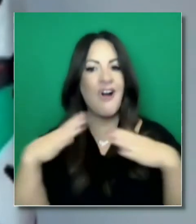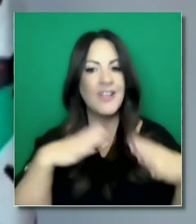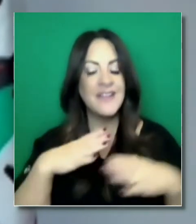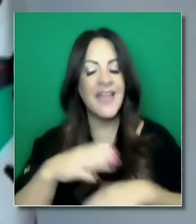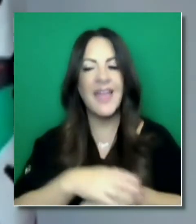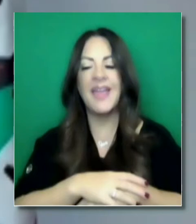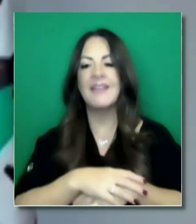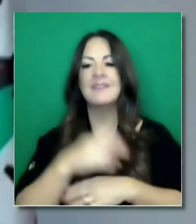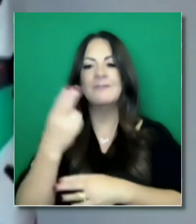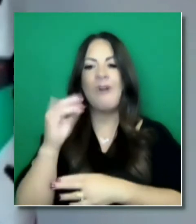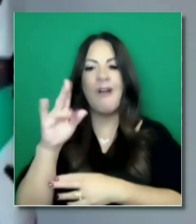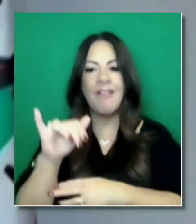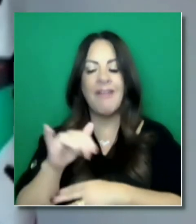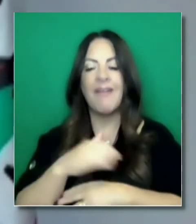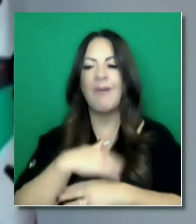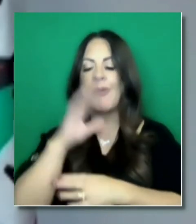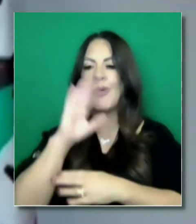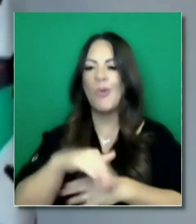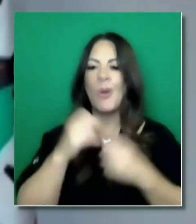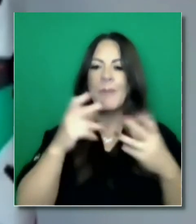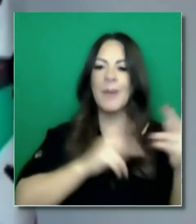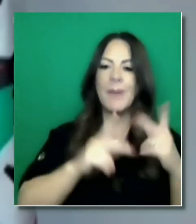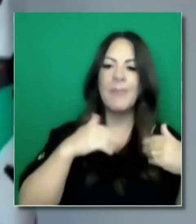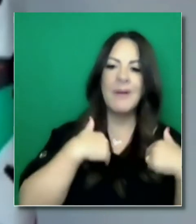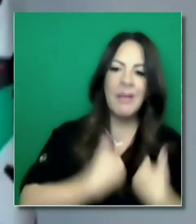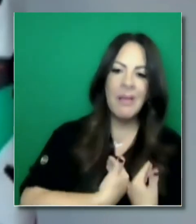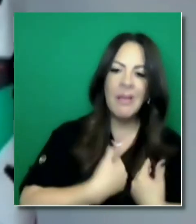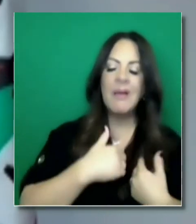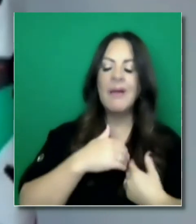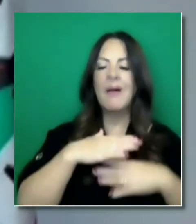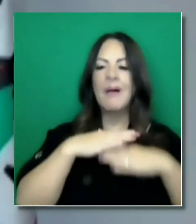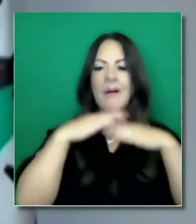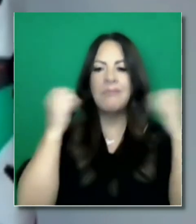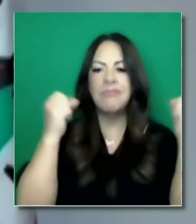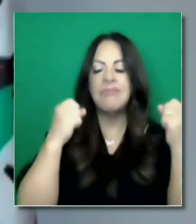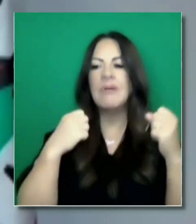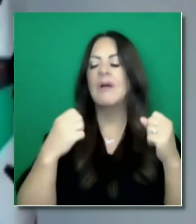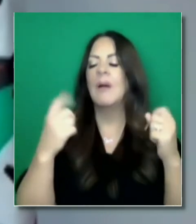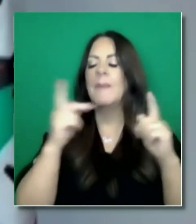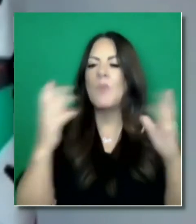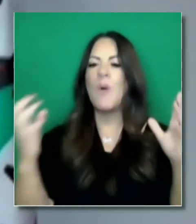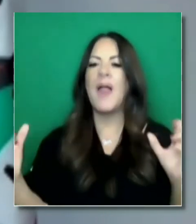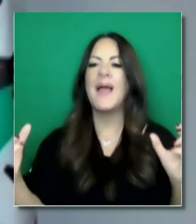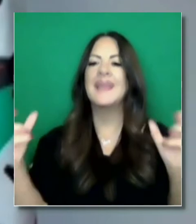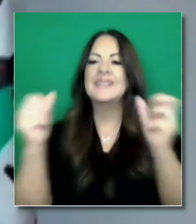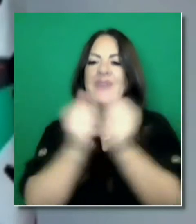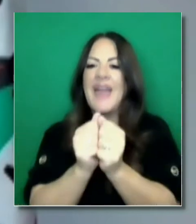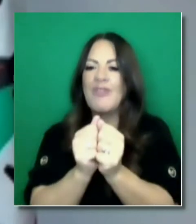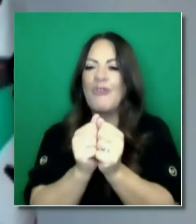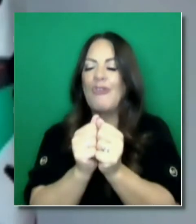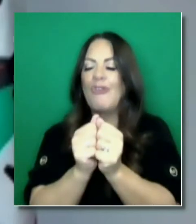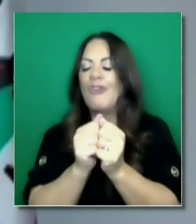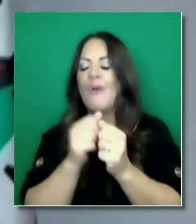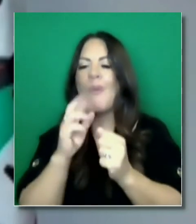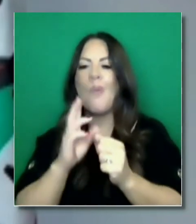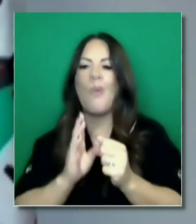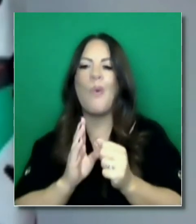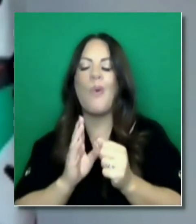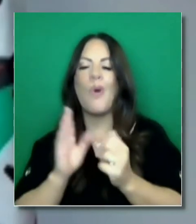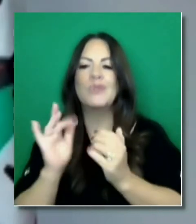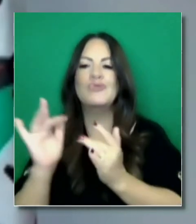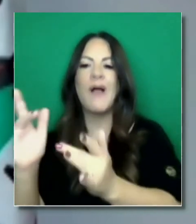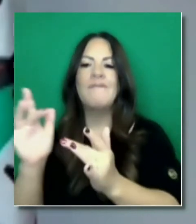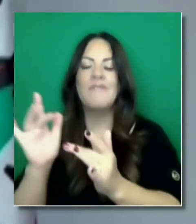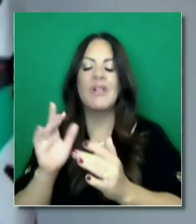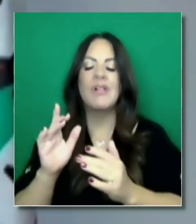eagerness. We've talked about fatigue to actually meet and mix and travel. And, in most of the state,